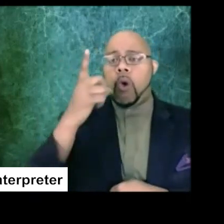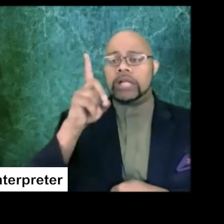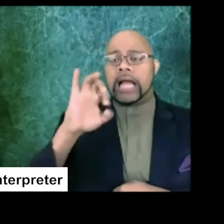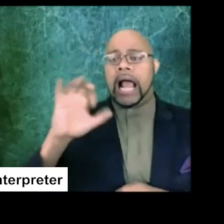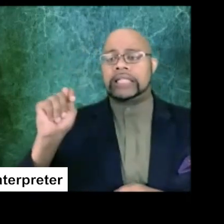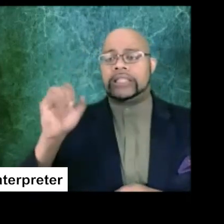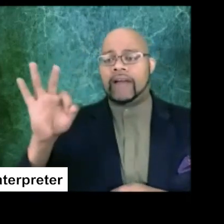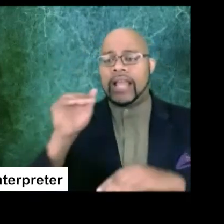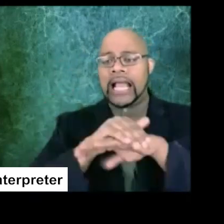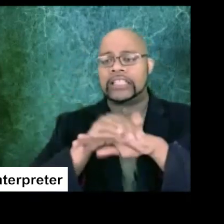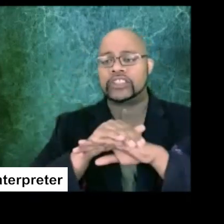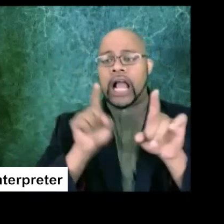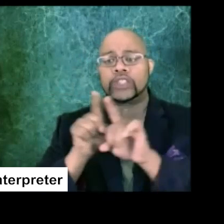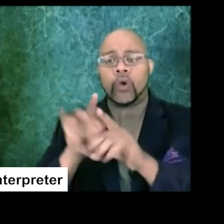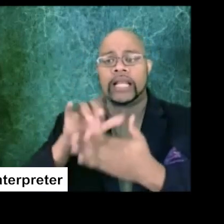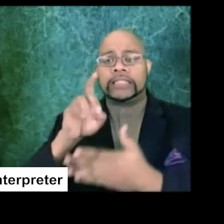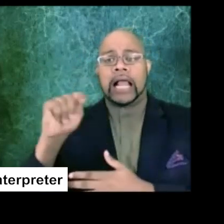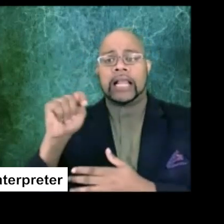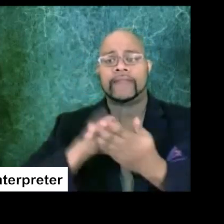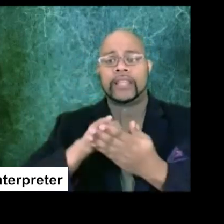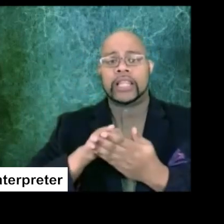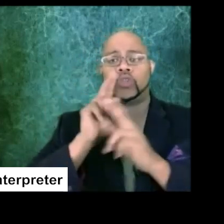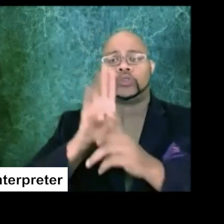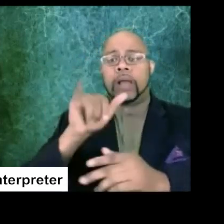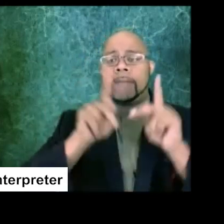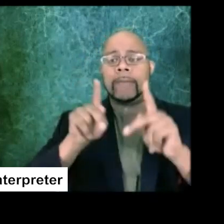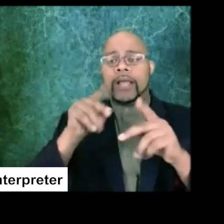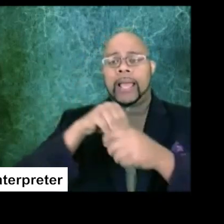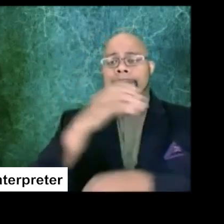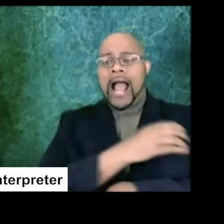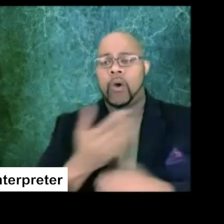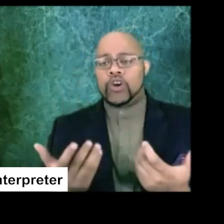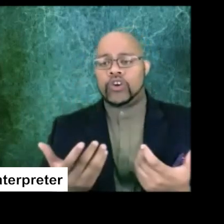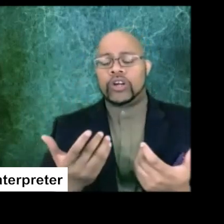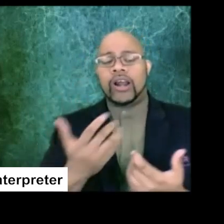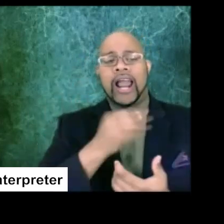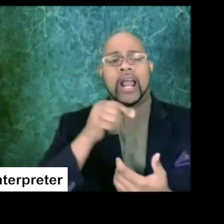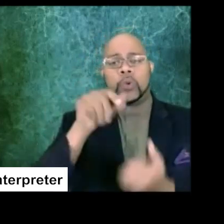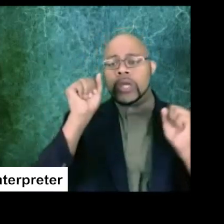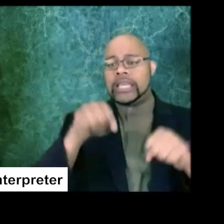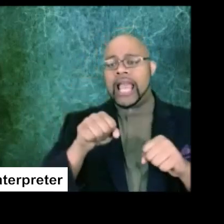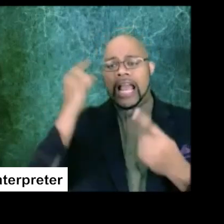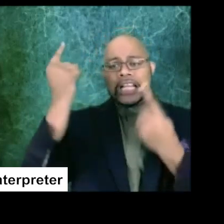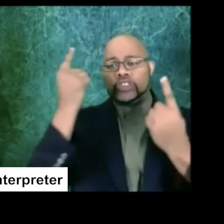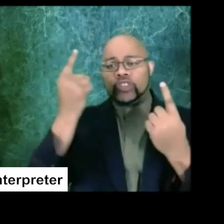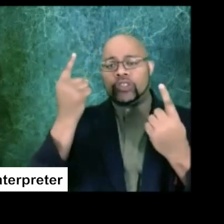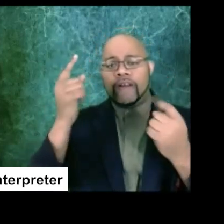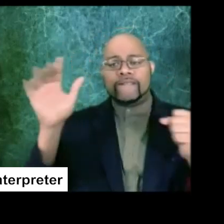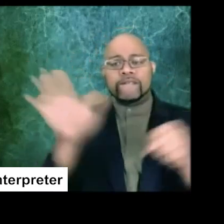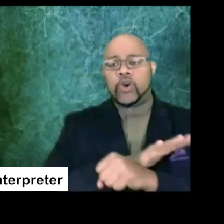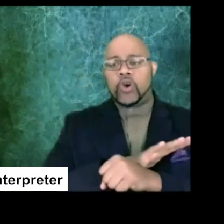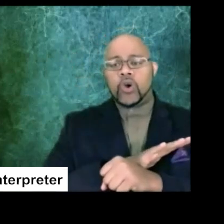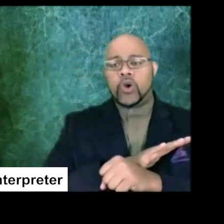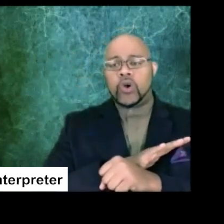of English, as long as it's the dialect used by the people of power, and you can be considered a full and complete